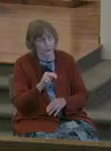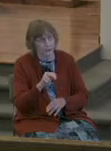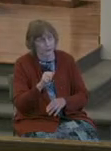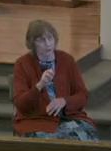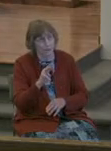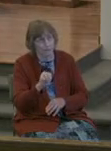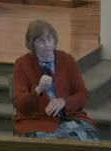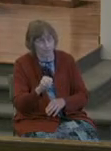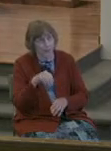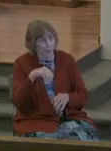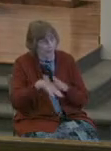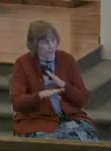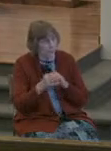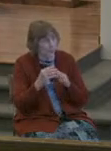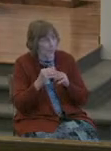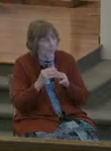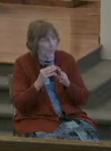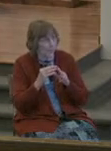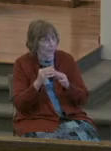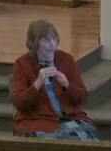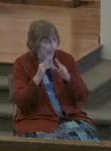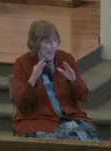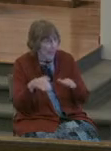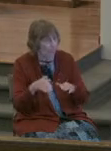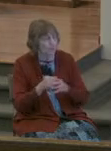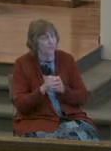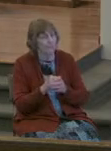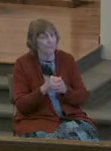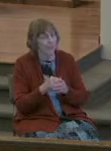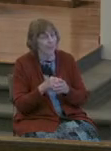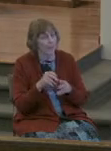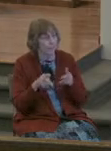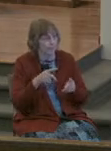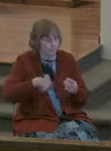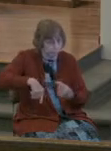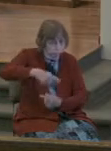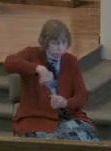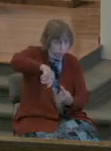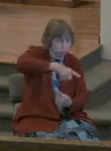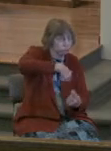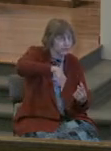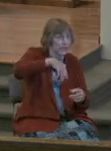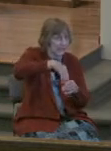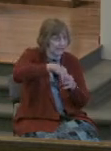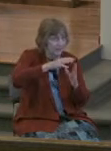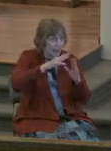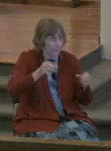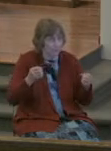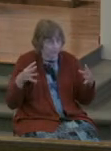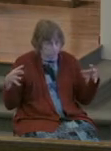us that he went into a certain house, and the crowds, it was noised about that Jesus was